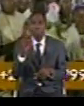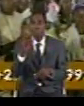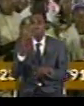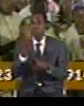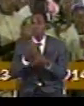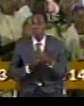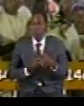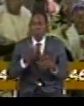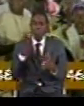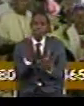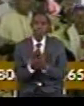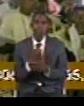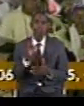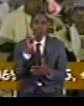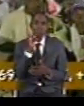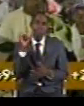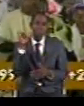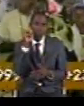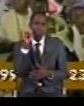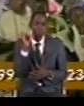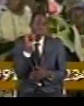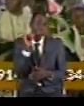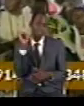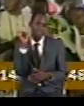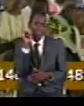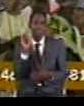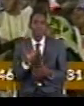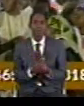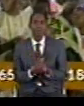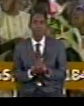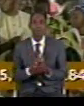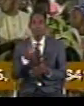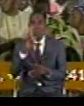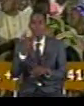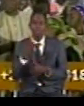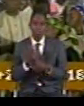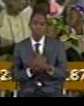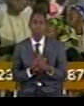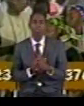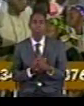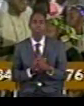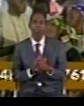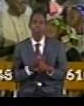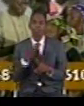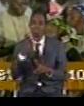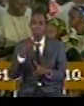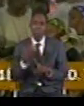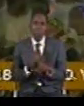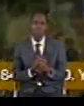yesterday. Yesterday. 6 months. 6 months